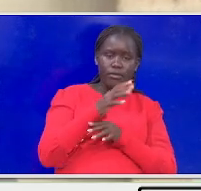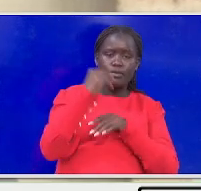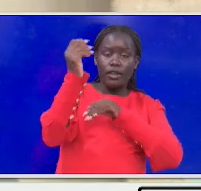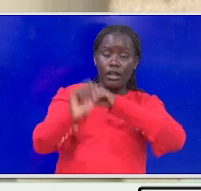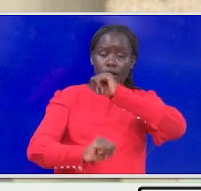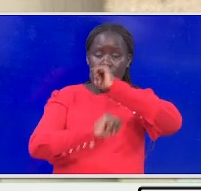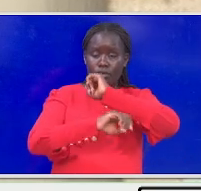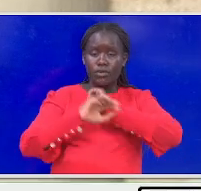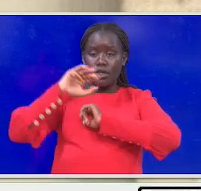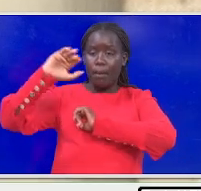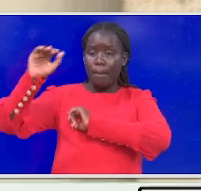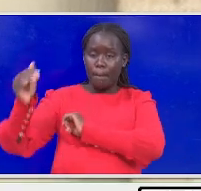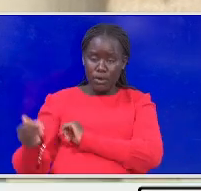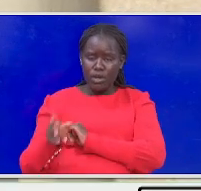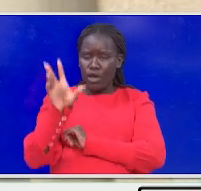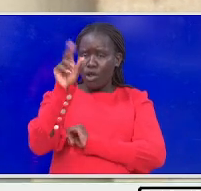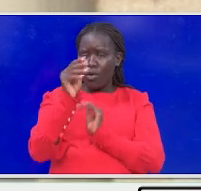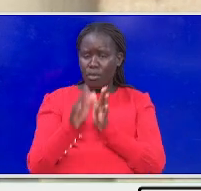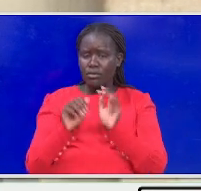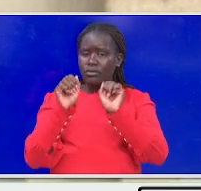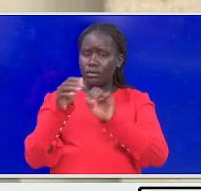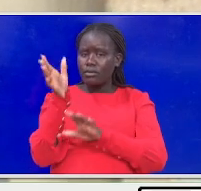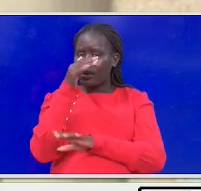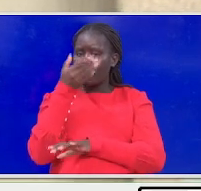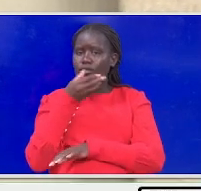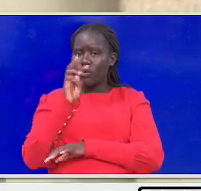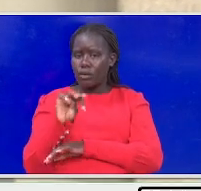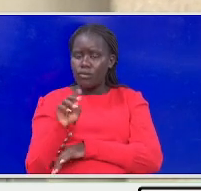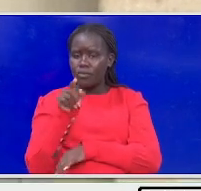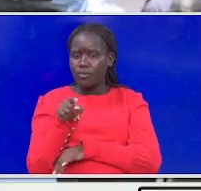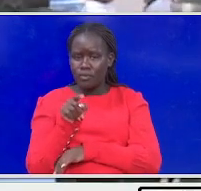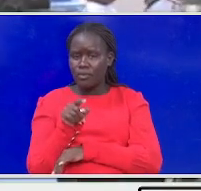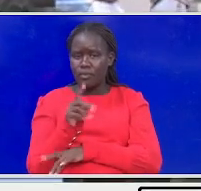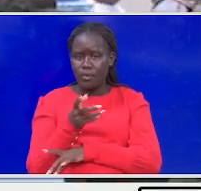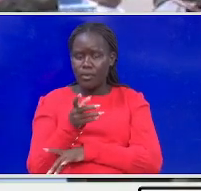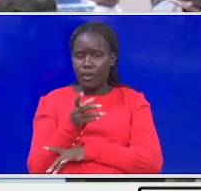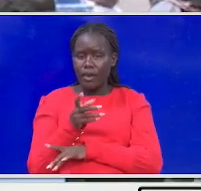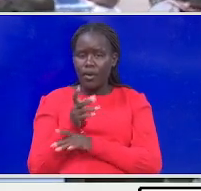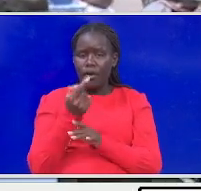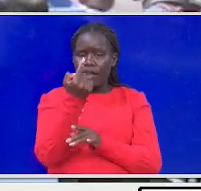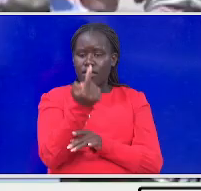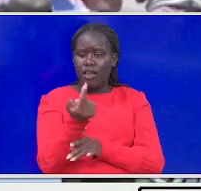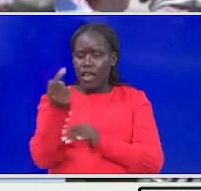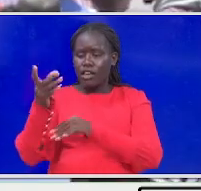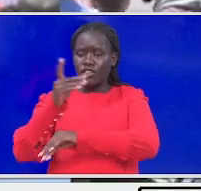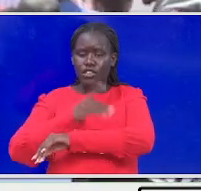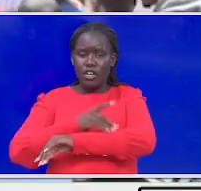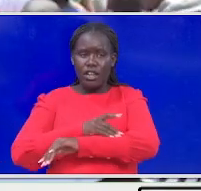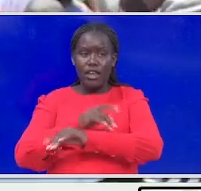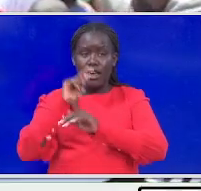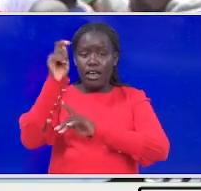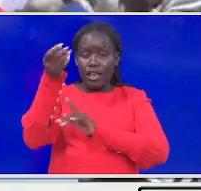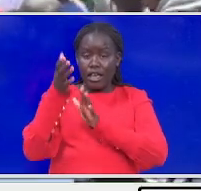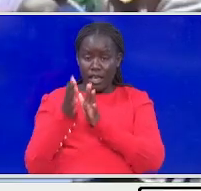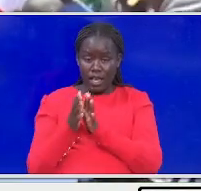in the mountain. Nobody should lie to him that he is as popular as he used to be. With each passing day, more Kenyans are stepping forward